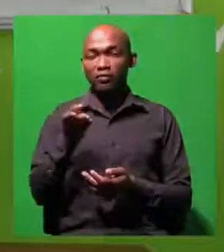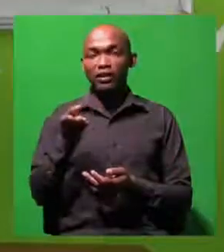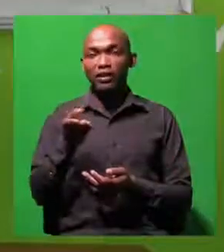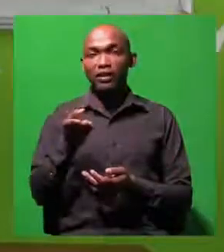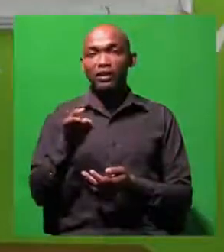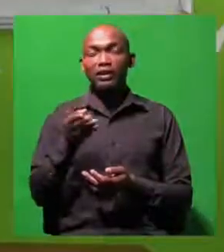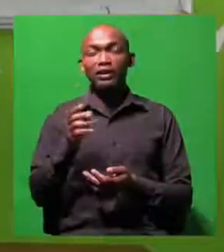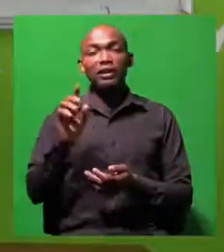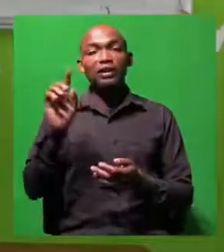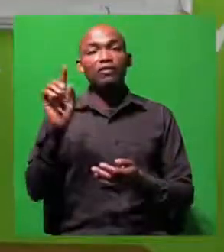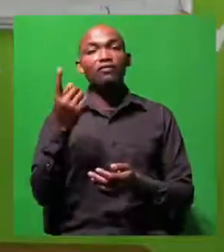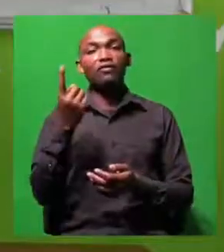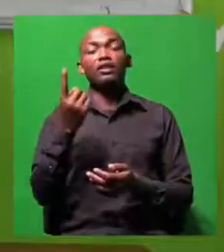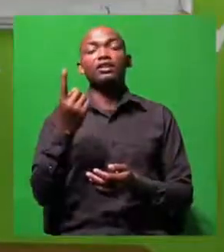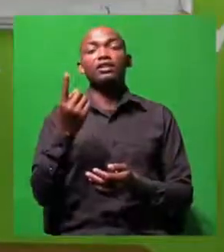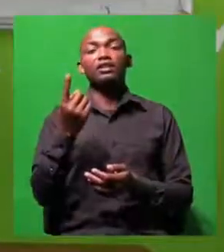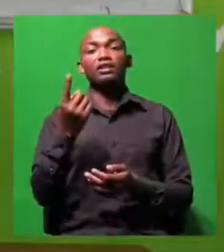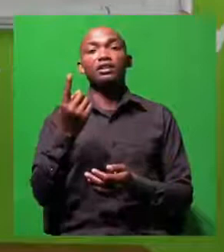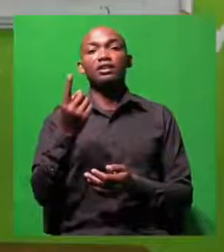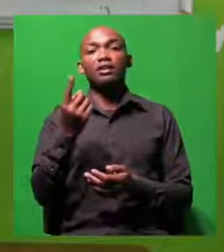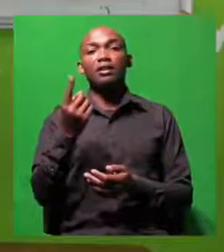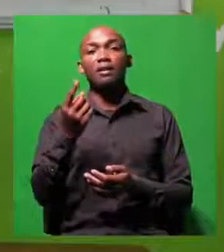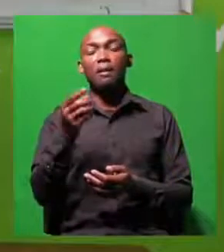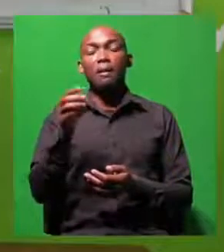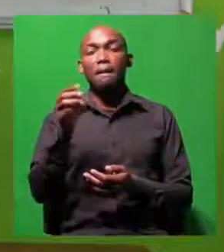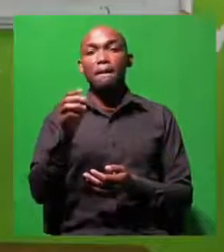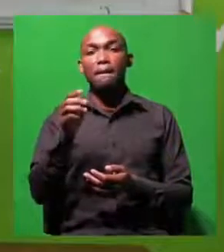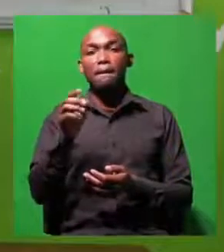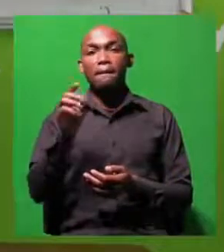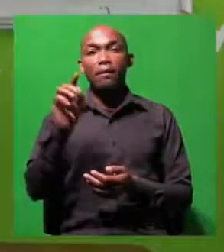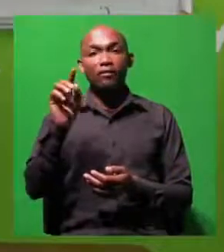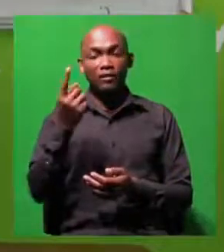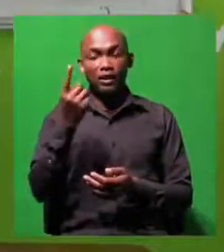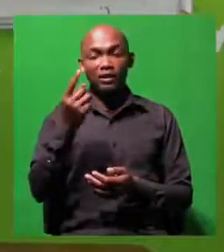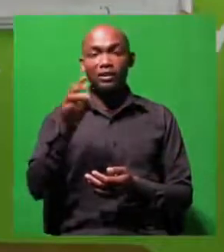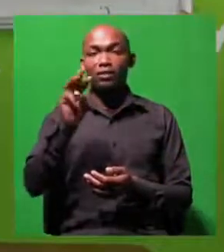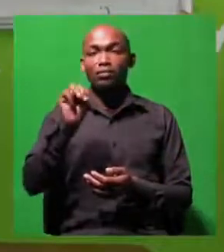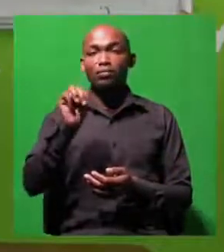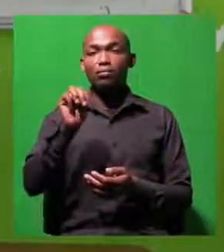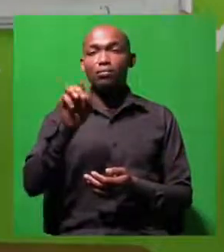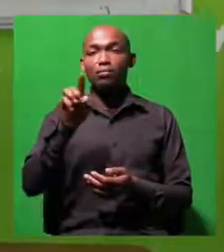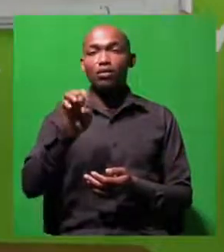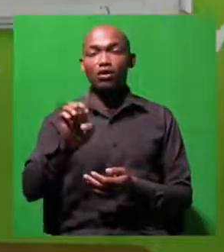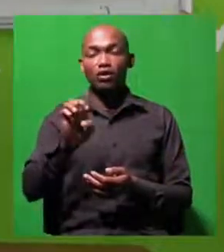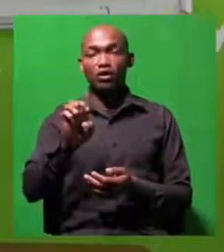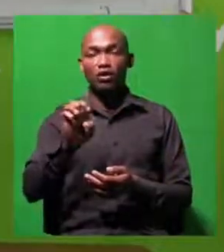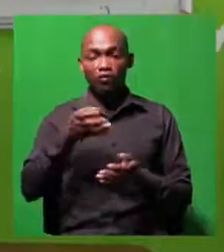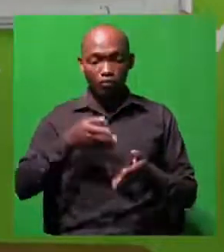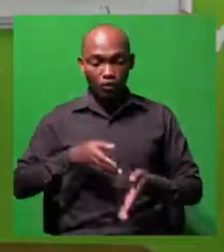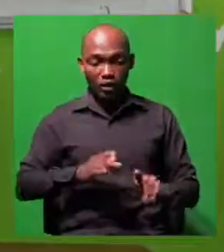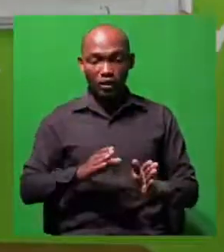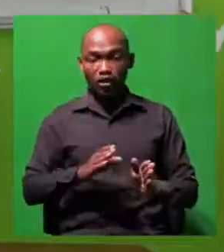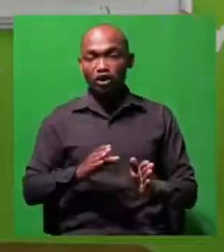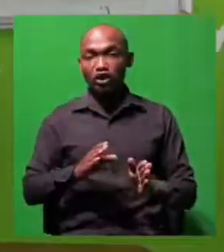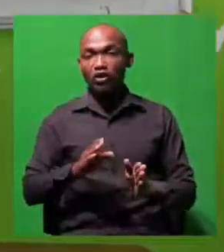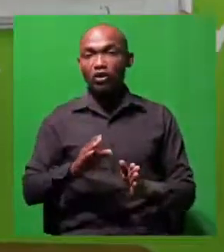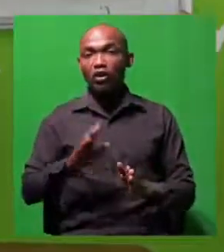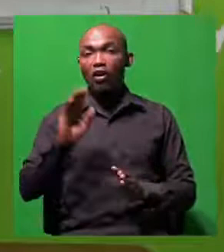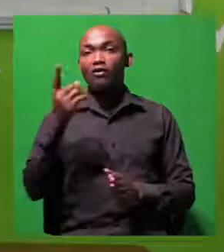is the first mode of production or the first social organization